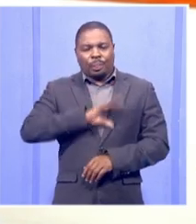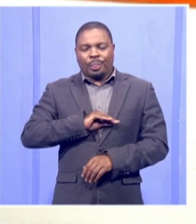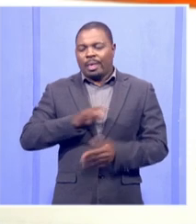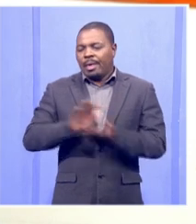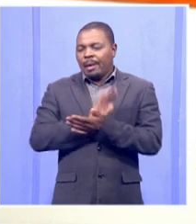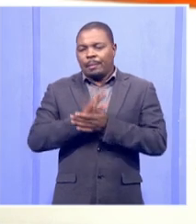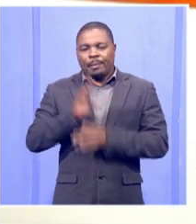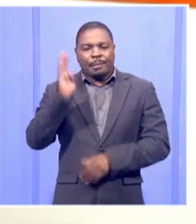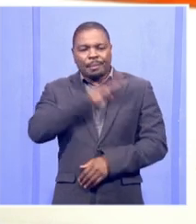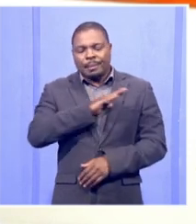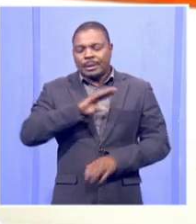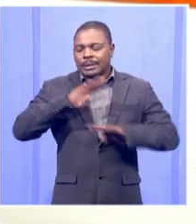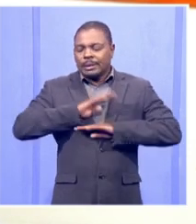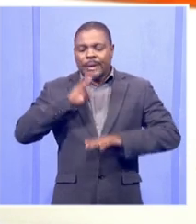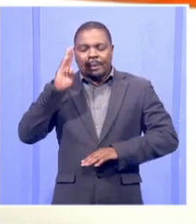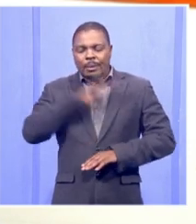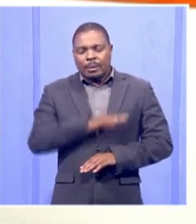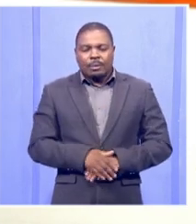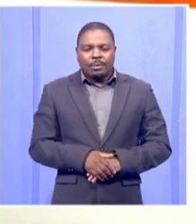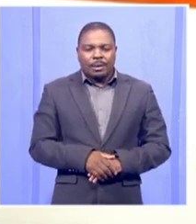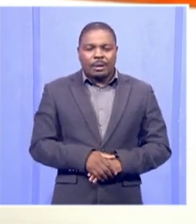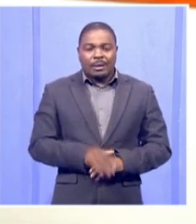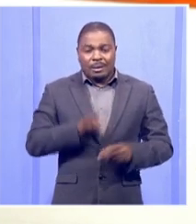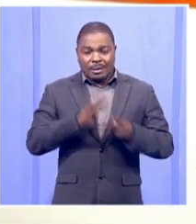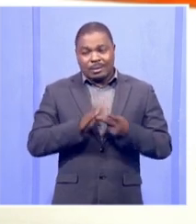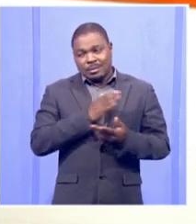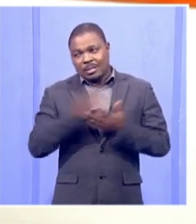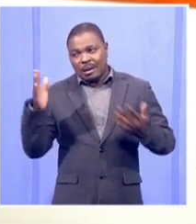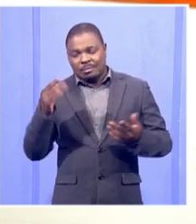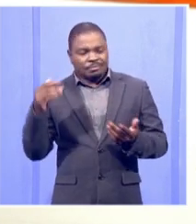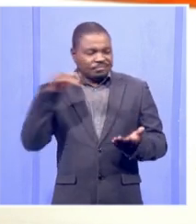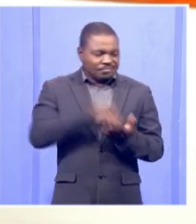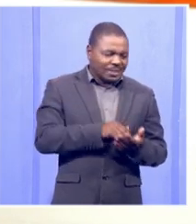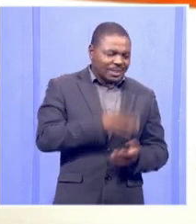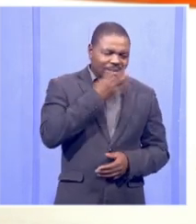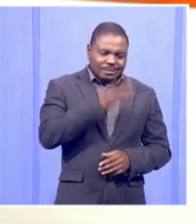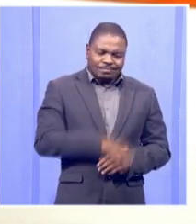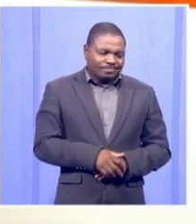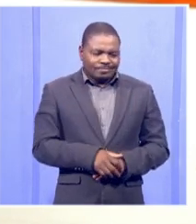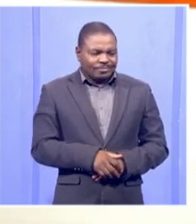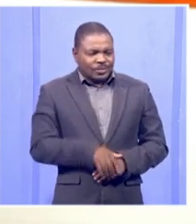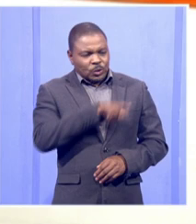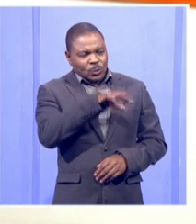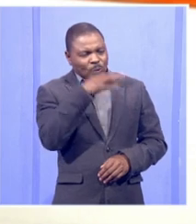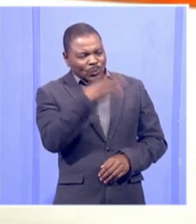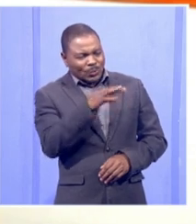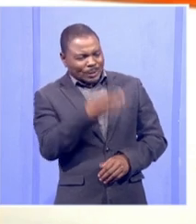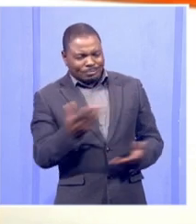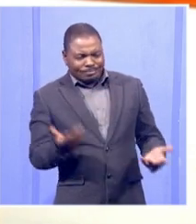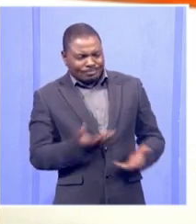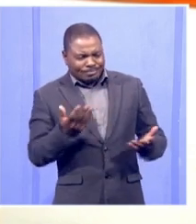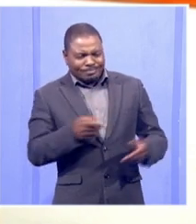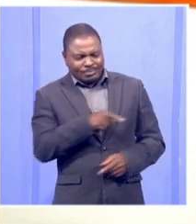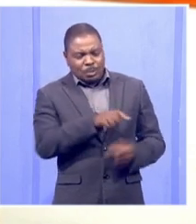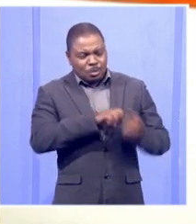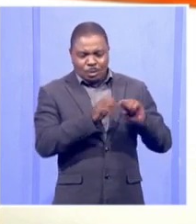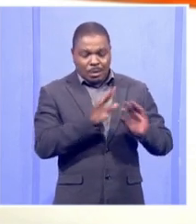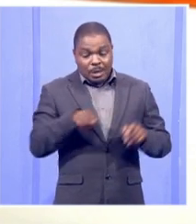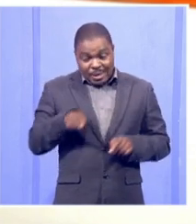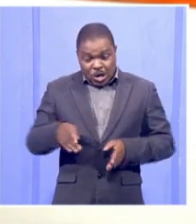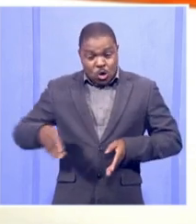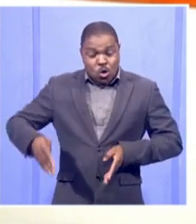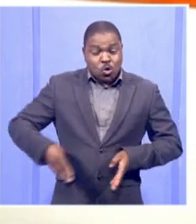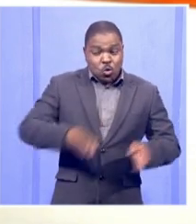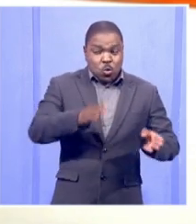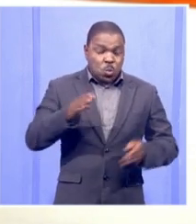already dissatisfied. And more so, some of them will even say it's not even us, the hotel or the establishment, it's the road getting here.